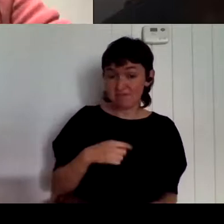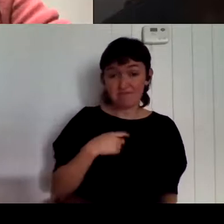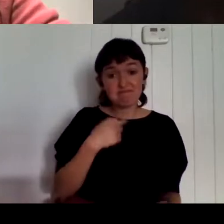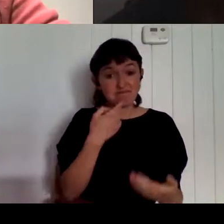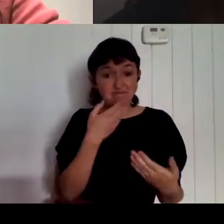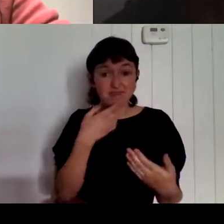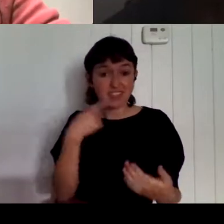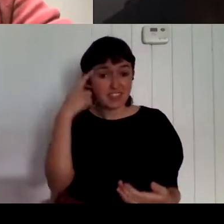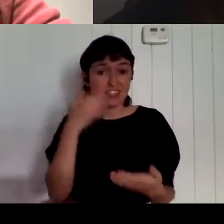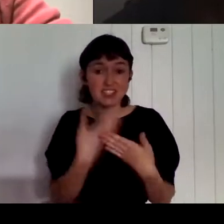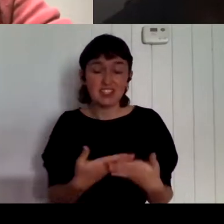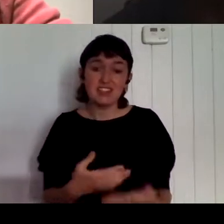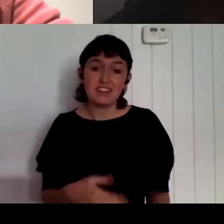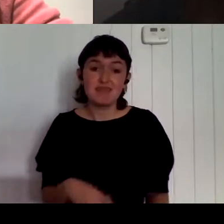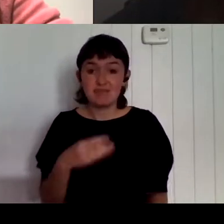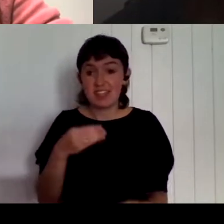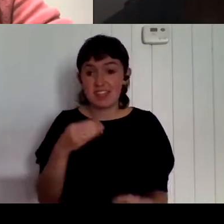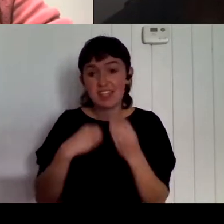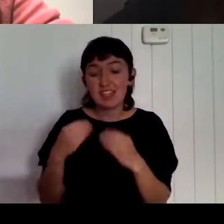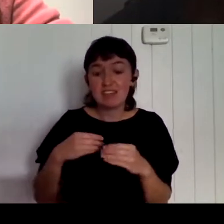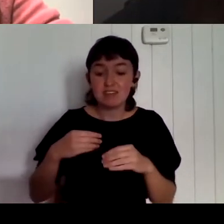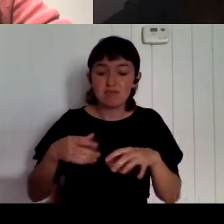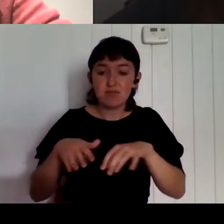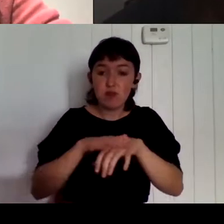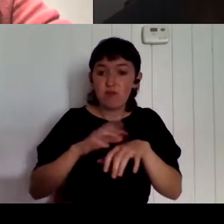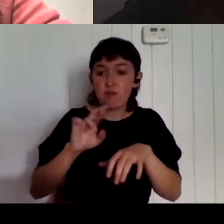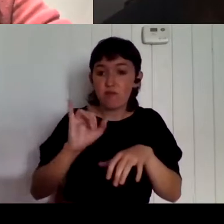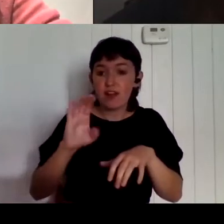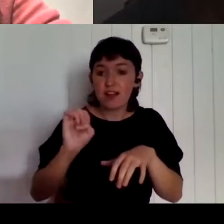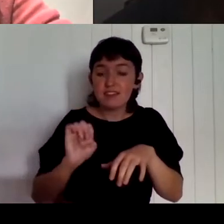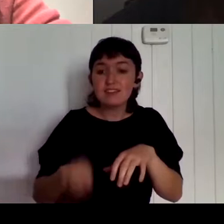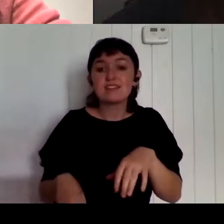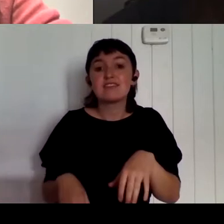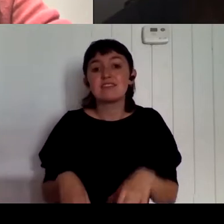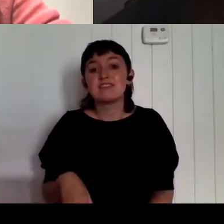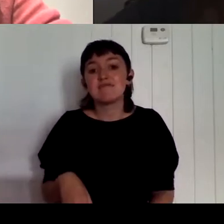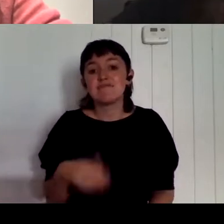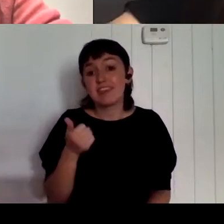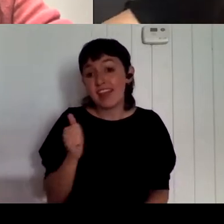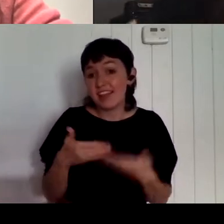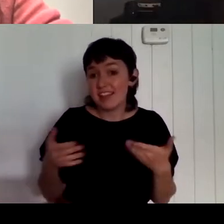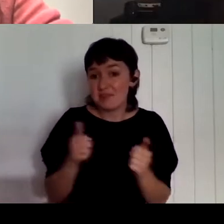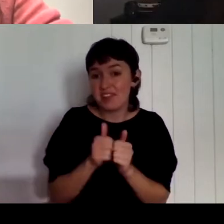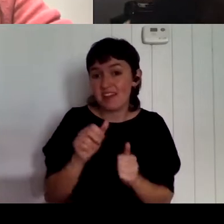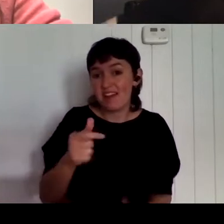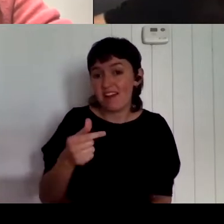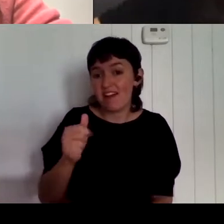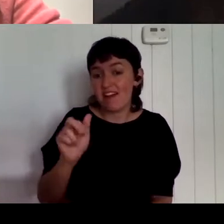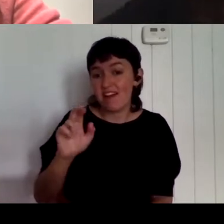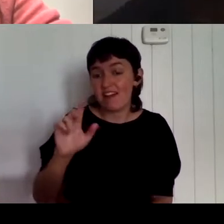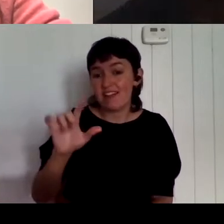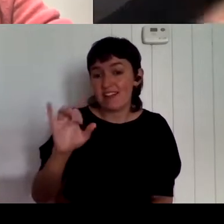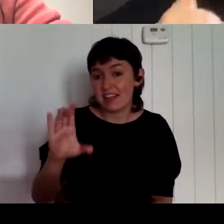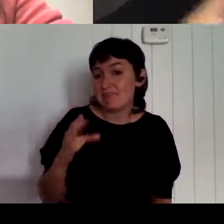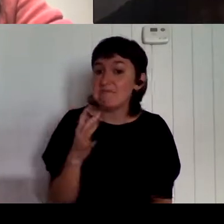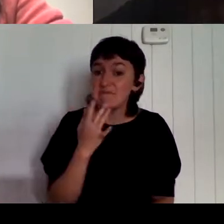Um, yeah. Any, like anything with enough garlic is probably going to be tasty. Yeah. I read it. I read this book that,